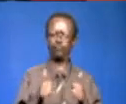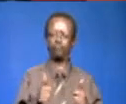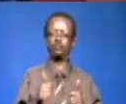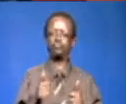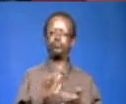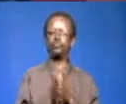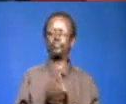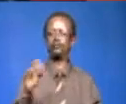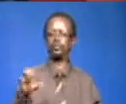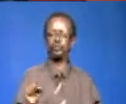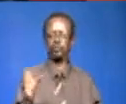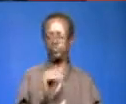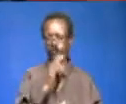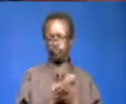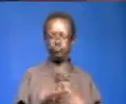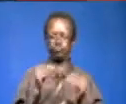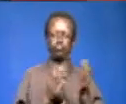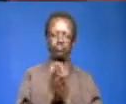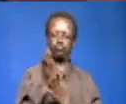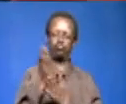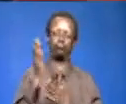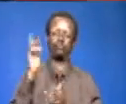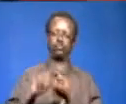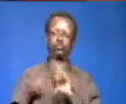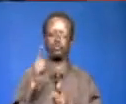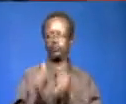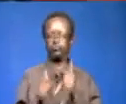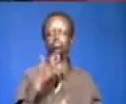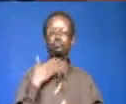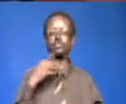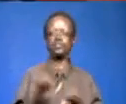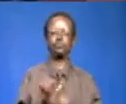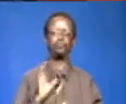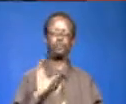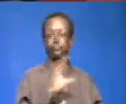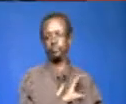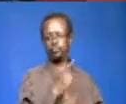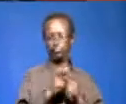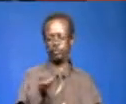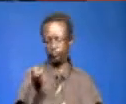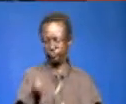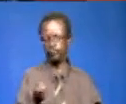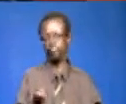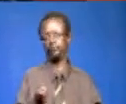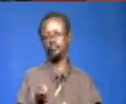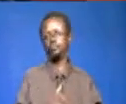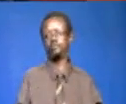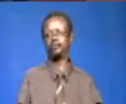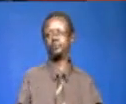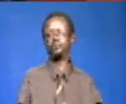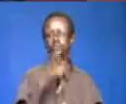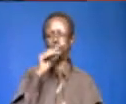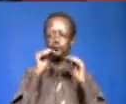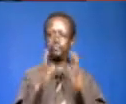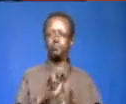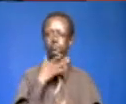they have qualified and passed the standards that we were looking for as a committee. But a few of them, Madam Speaker, as we have noted